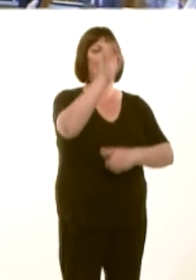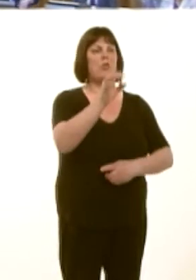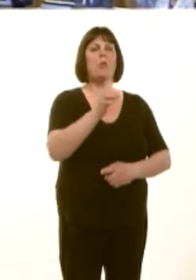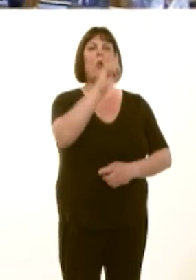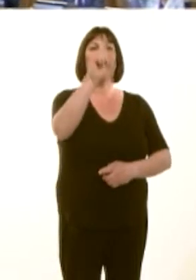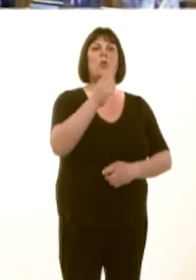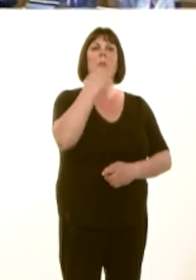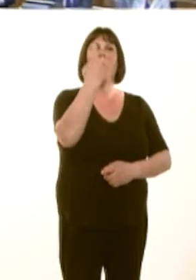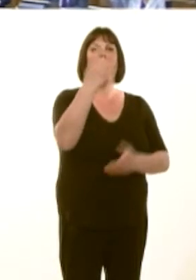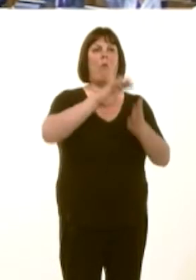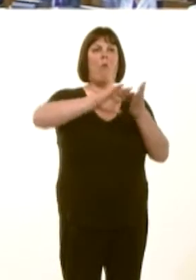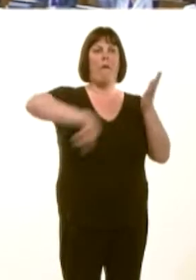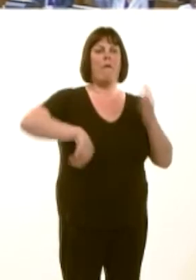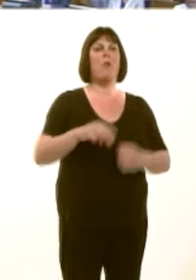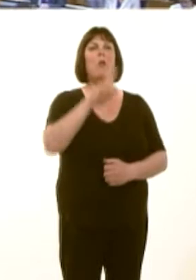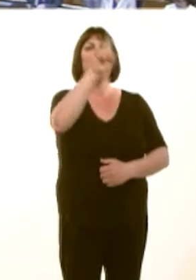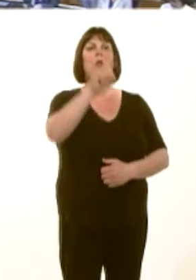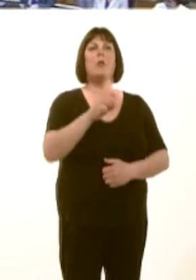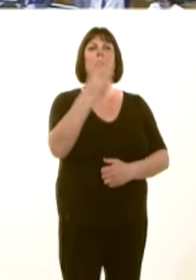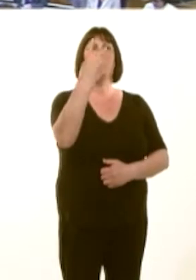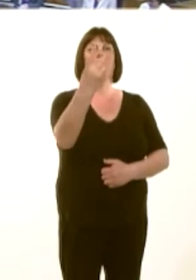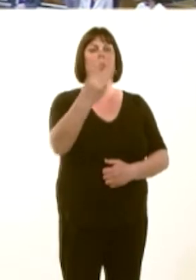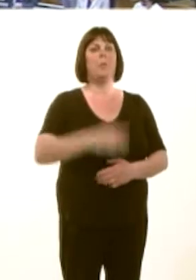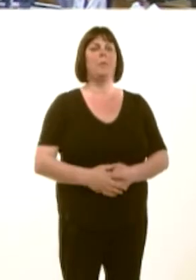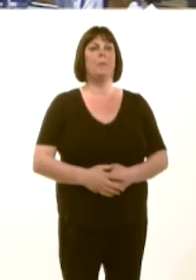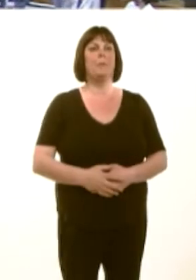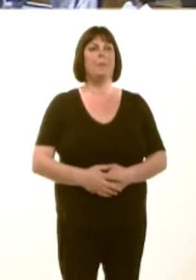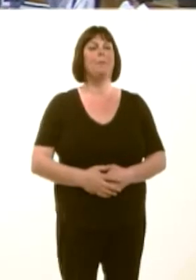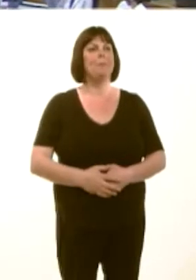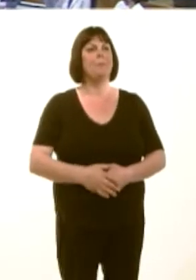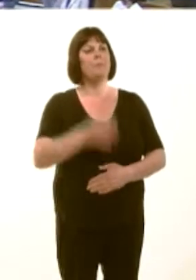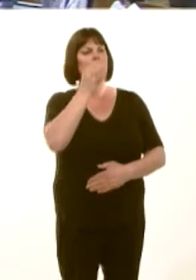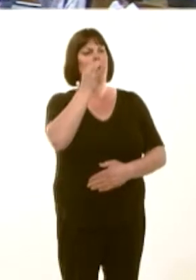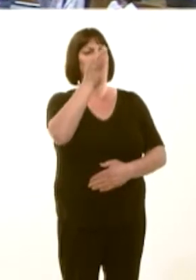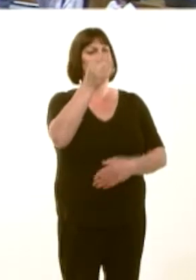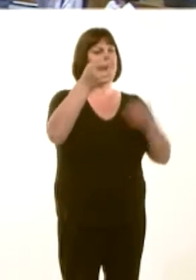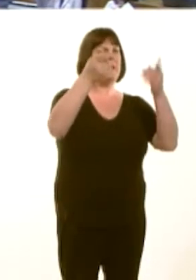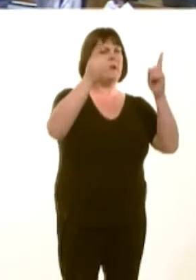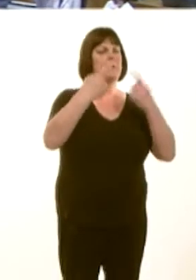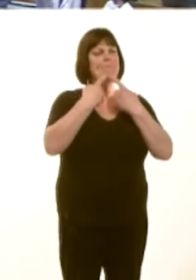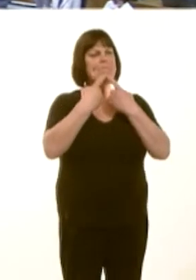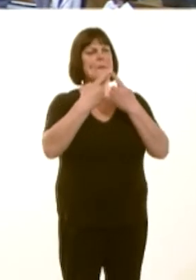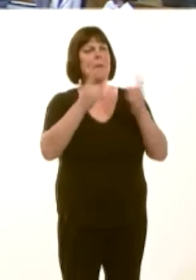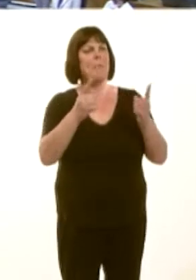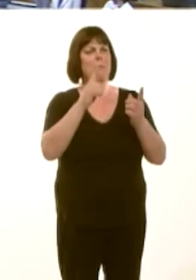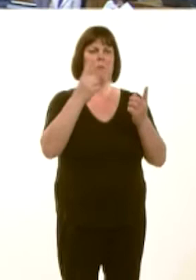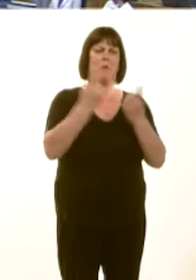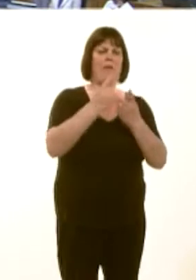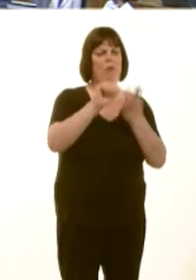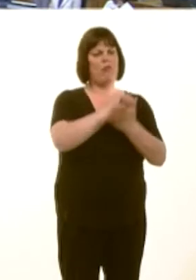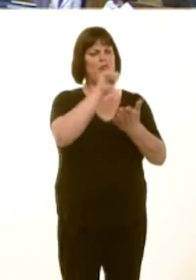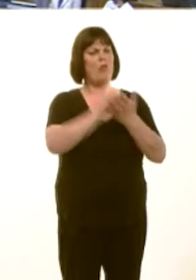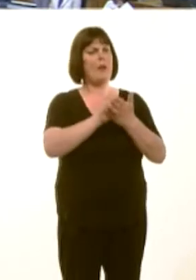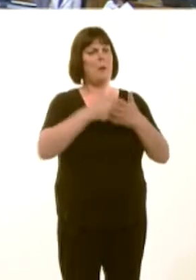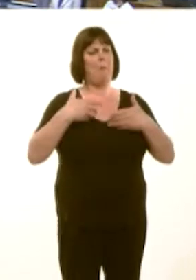Question 1 is withdrawn. Question 2, Eleni Parrott. Diolch Llywydd. Will the First Minister make a statement on the Putting Things Right complaints procedure used in